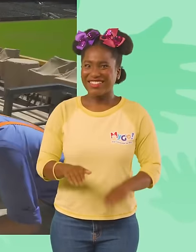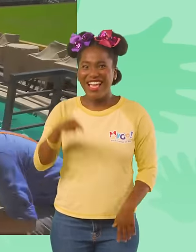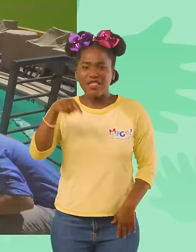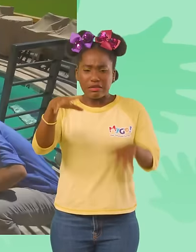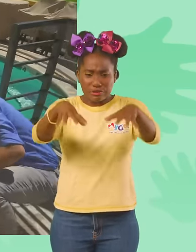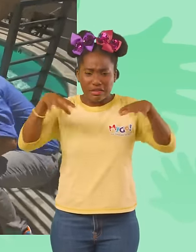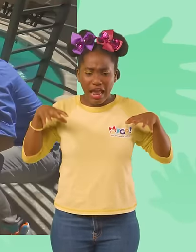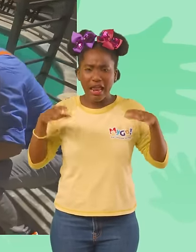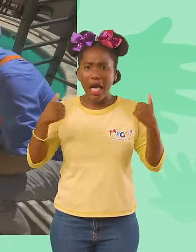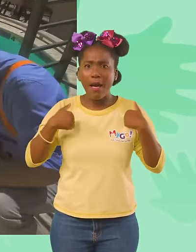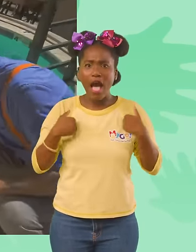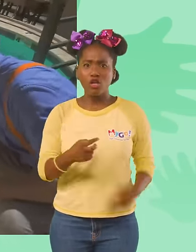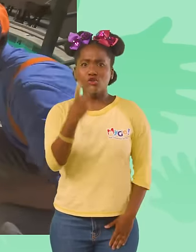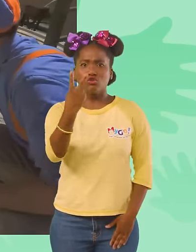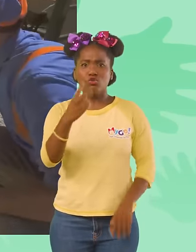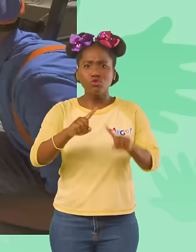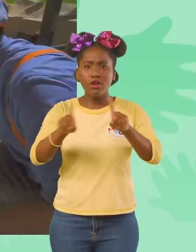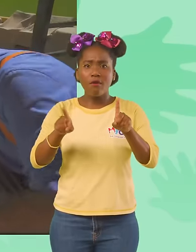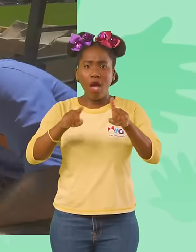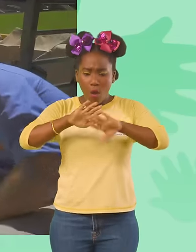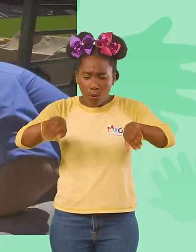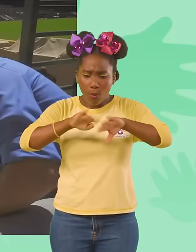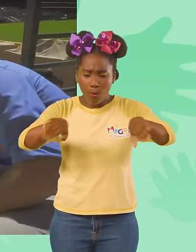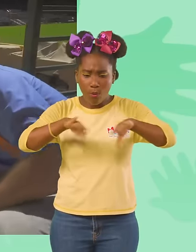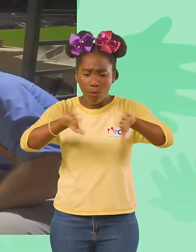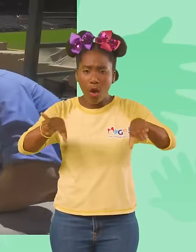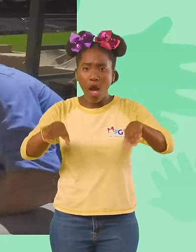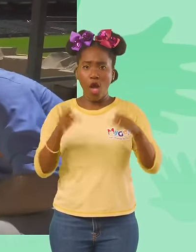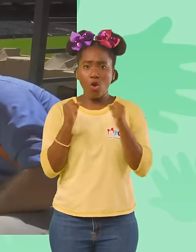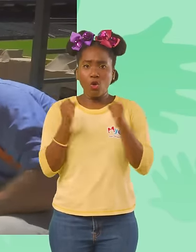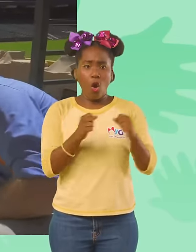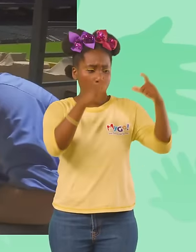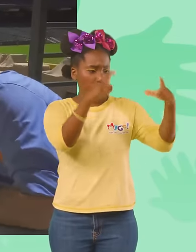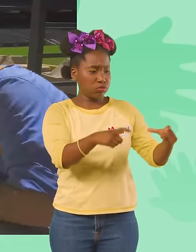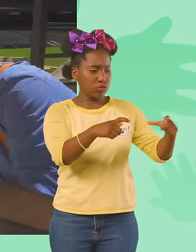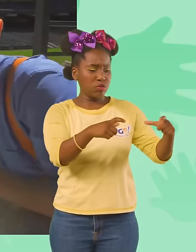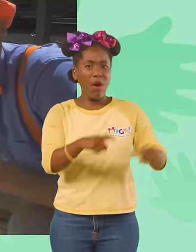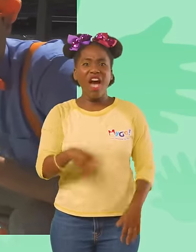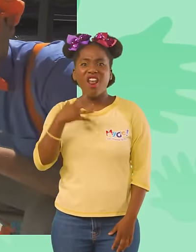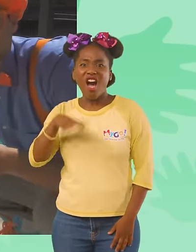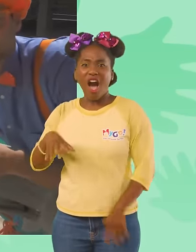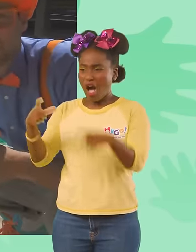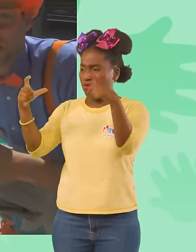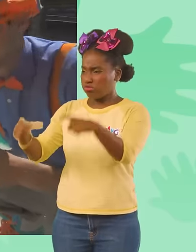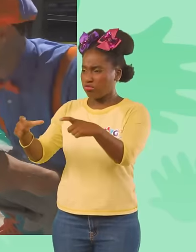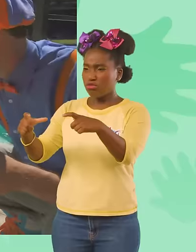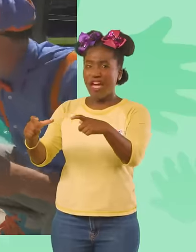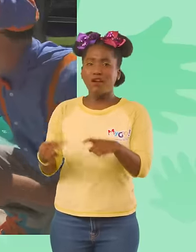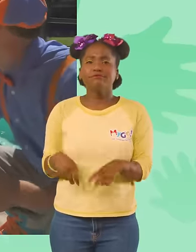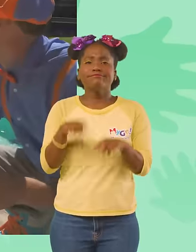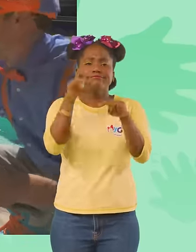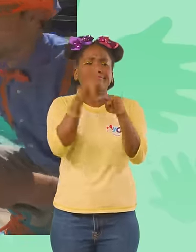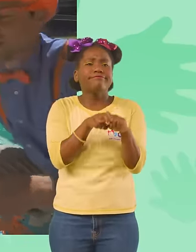stadium even has a pool over there and a hot tub. Whoa! You can sit in these and watch the